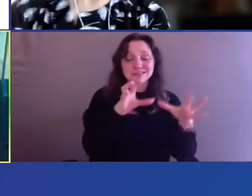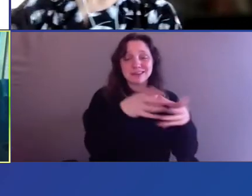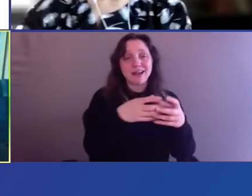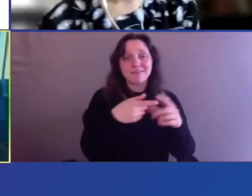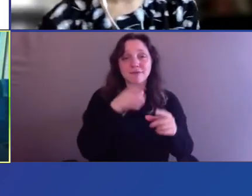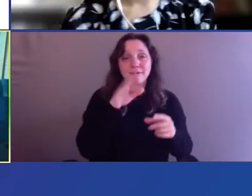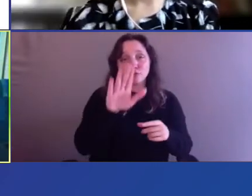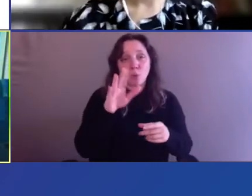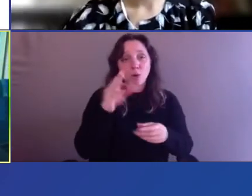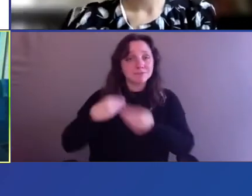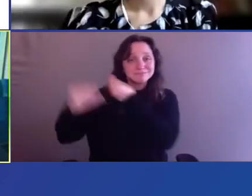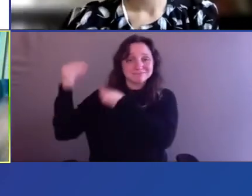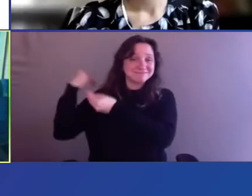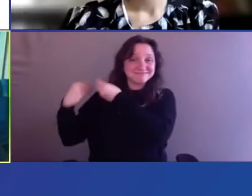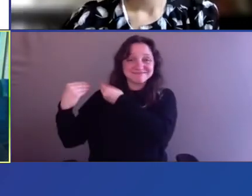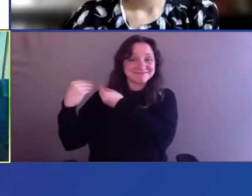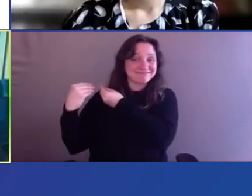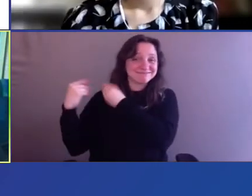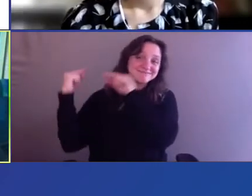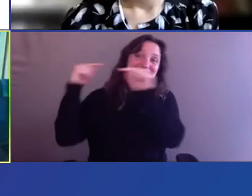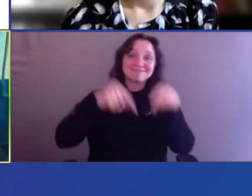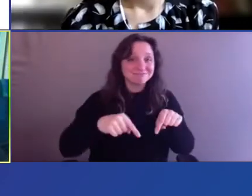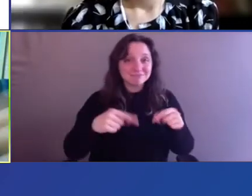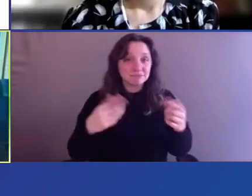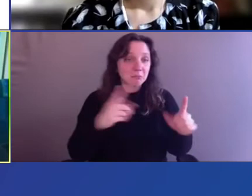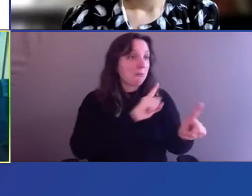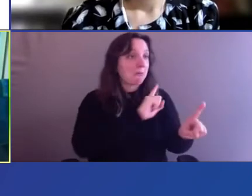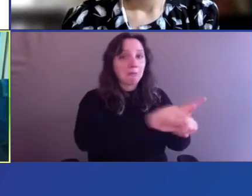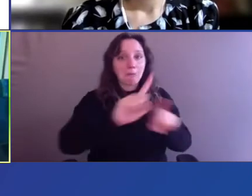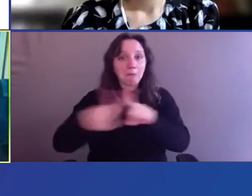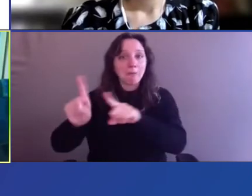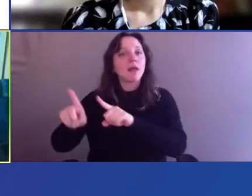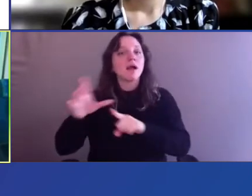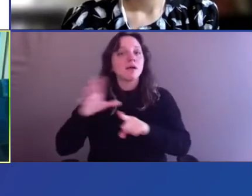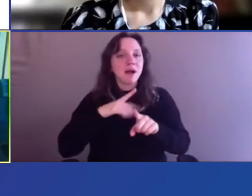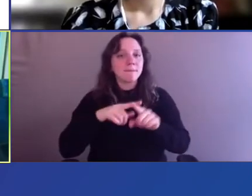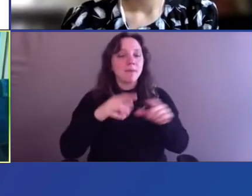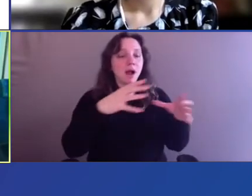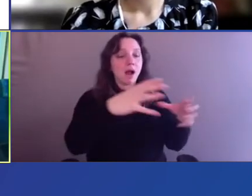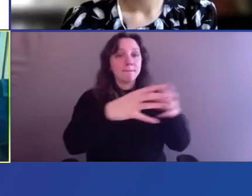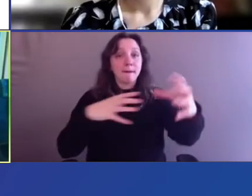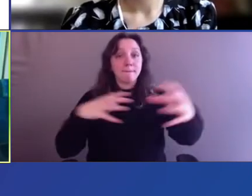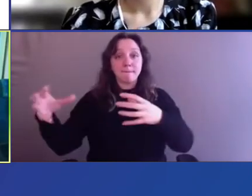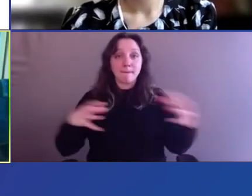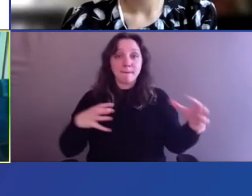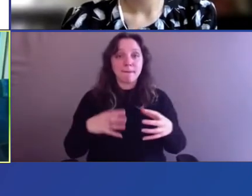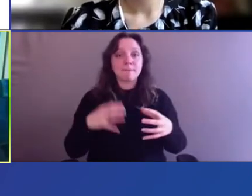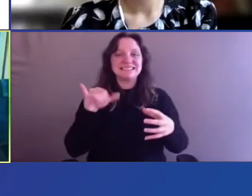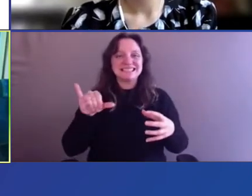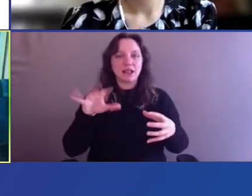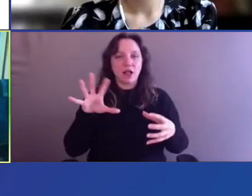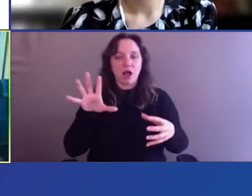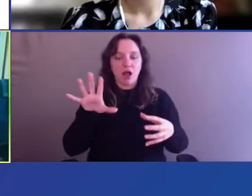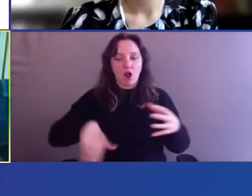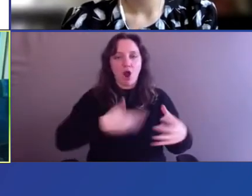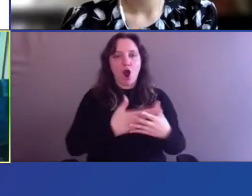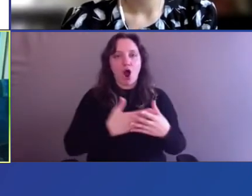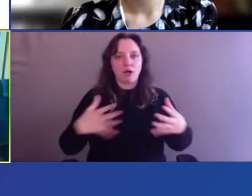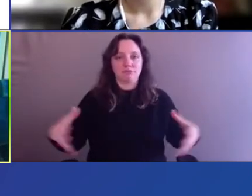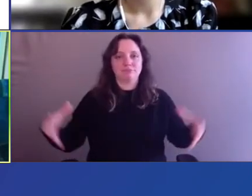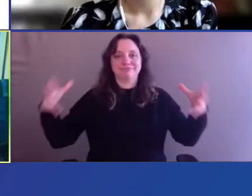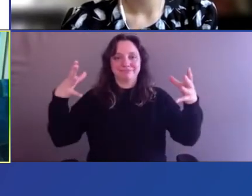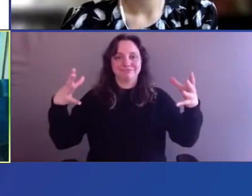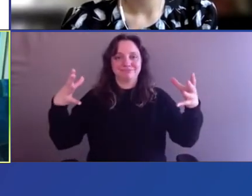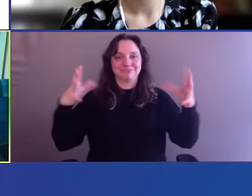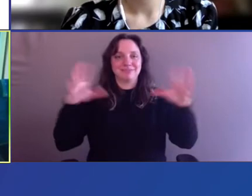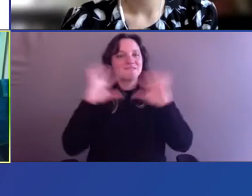wherever your folks came from when they came here. But you're still a member of that extended family. So the more